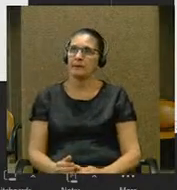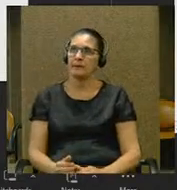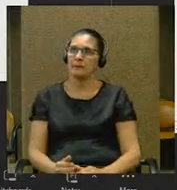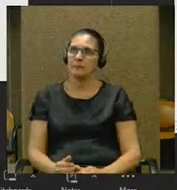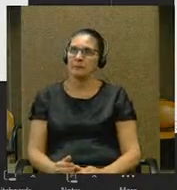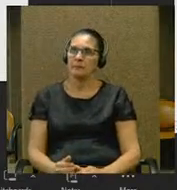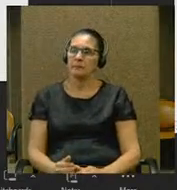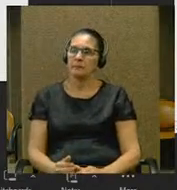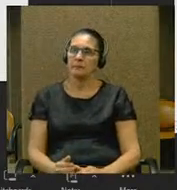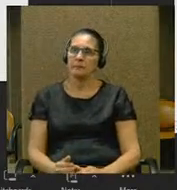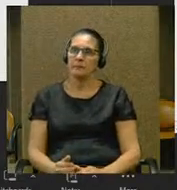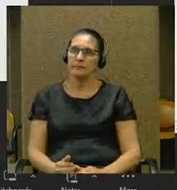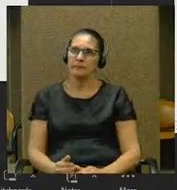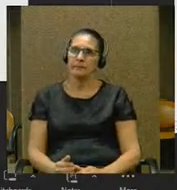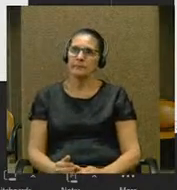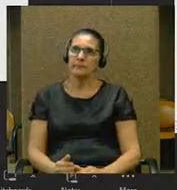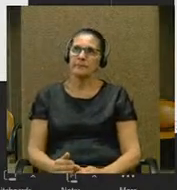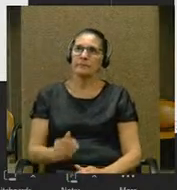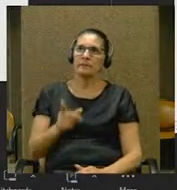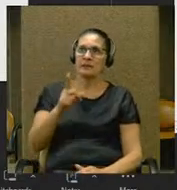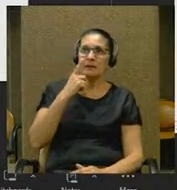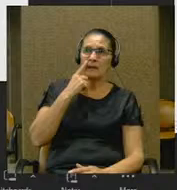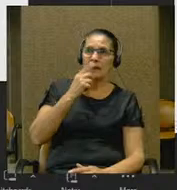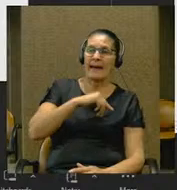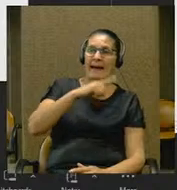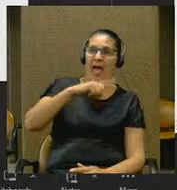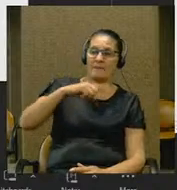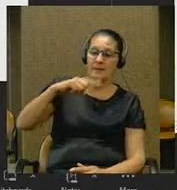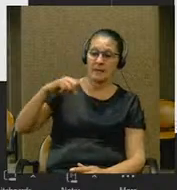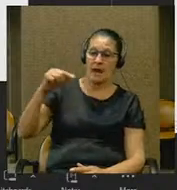led. This graph shows severity